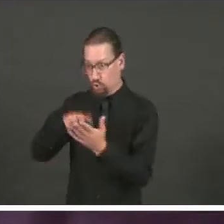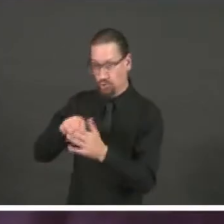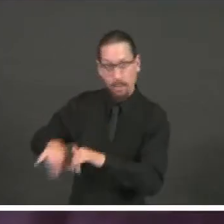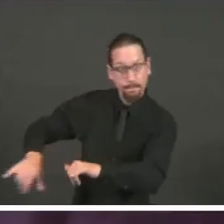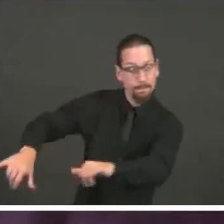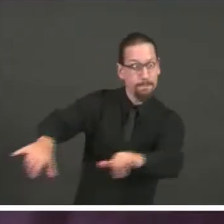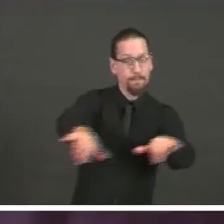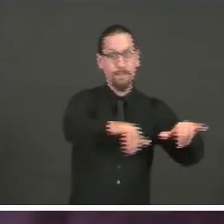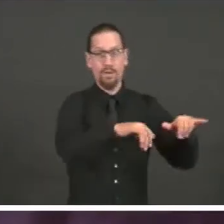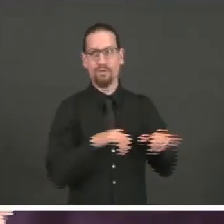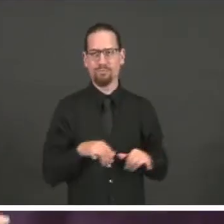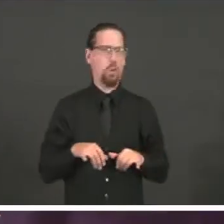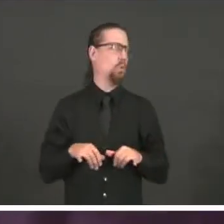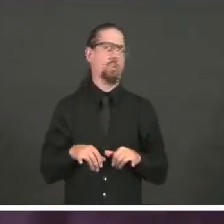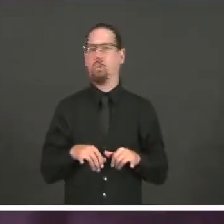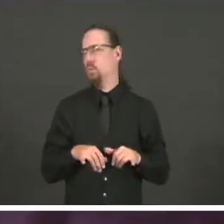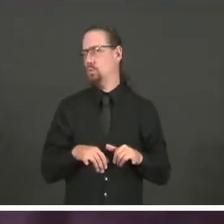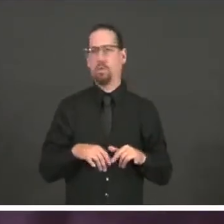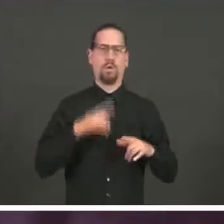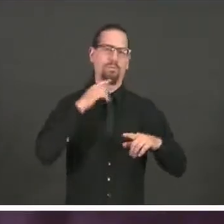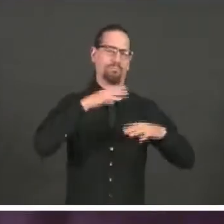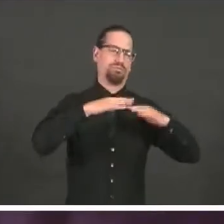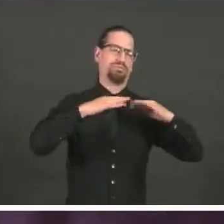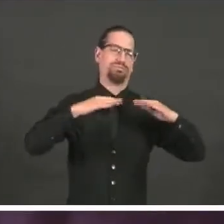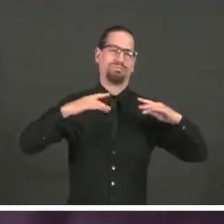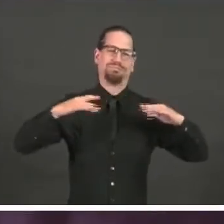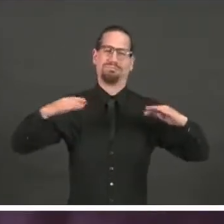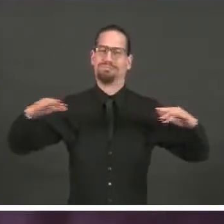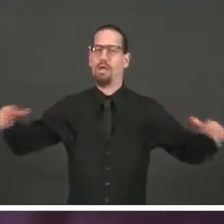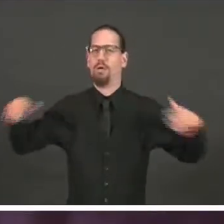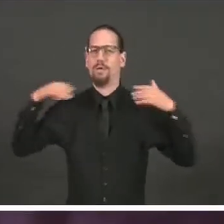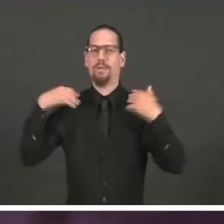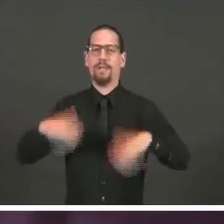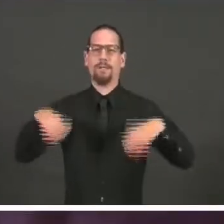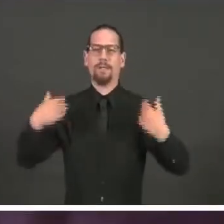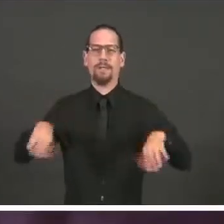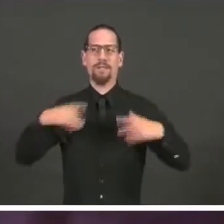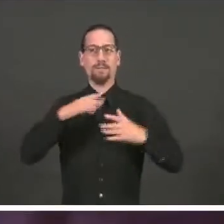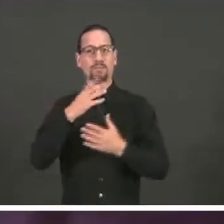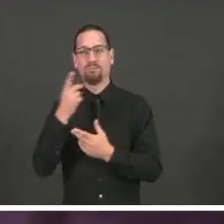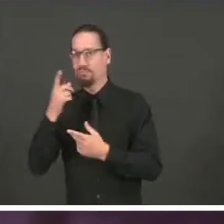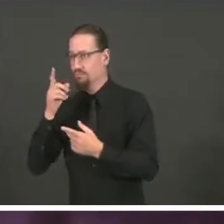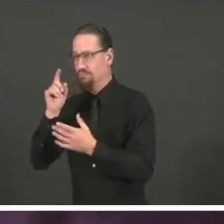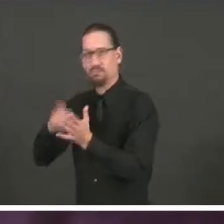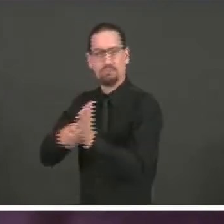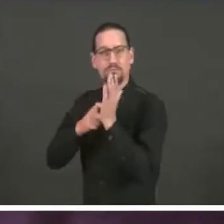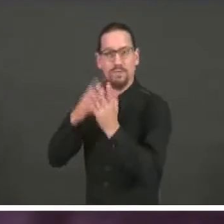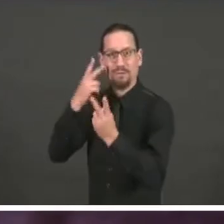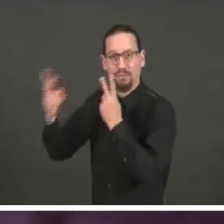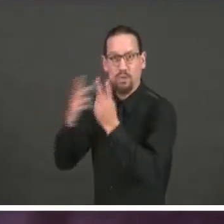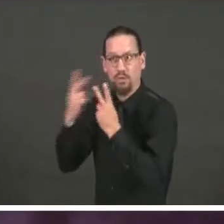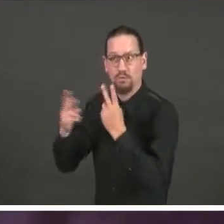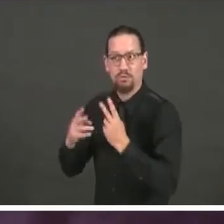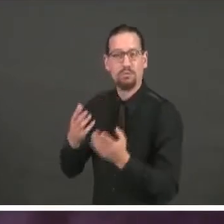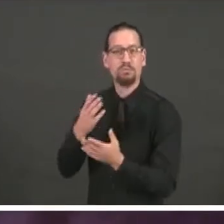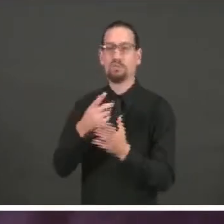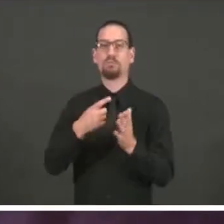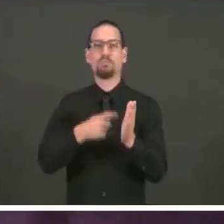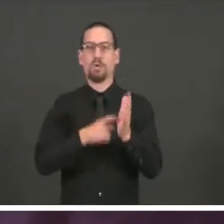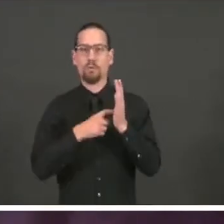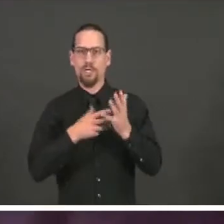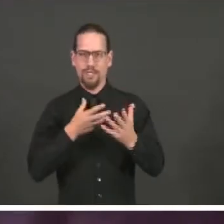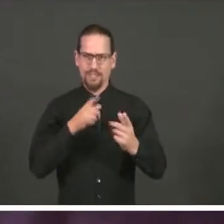at school or whatever is happening, we hear you, and we agree. So this is the work that we're